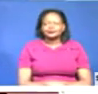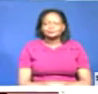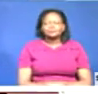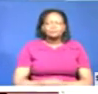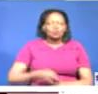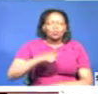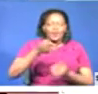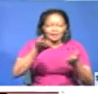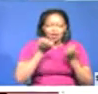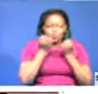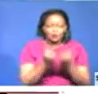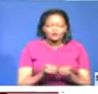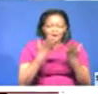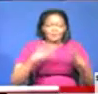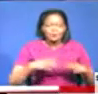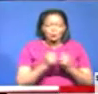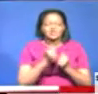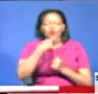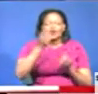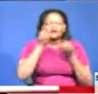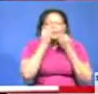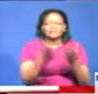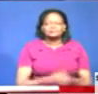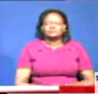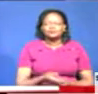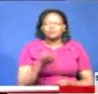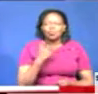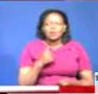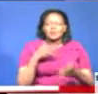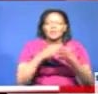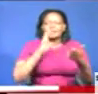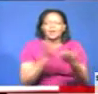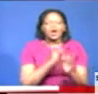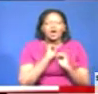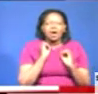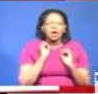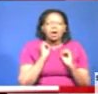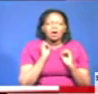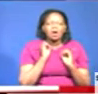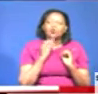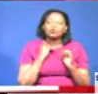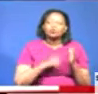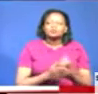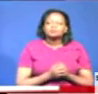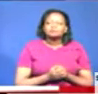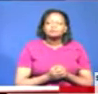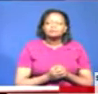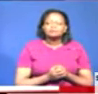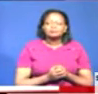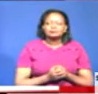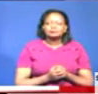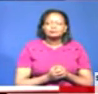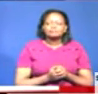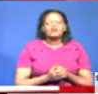need to provide people with the correct information. Atutaki bani liftiwe. We want the effort of the peasant